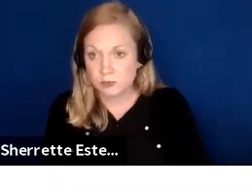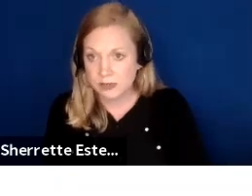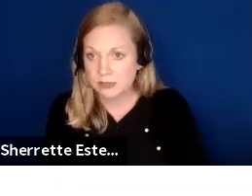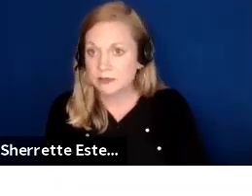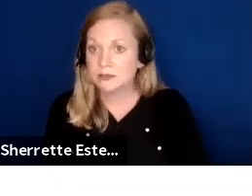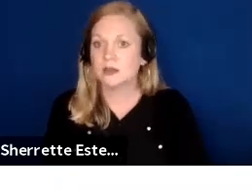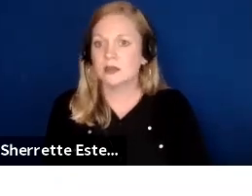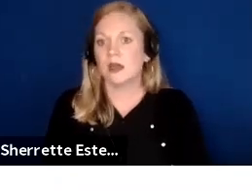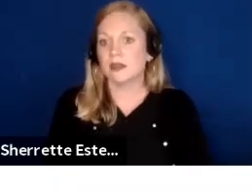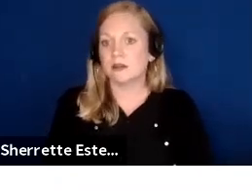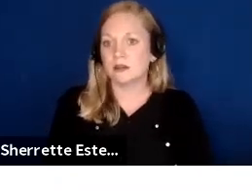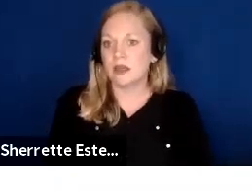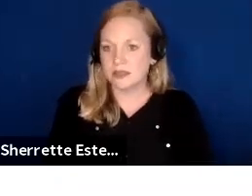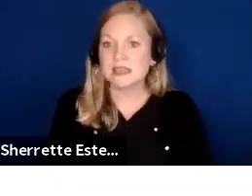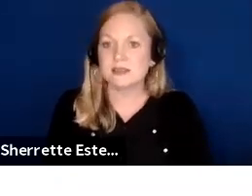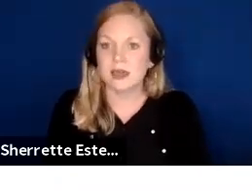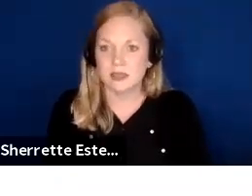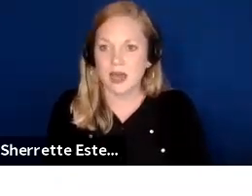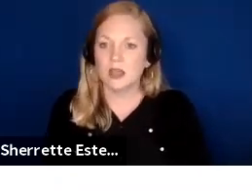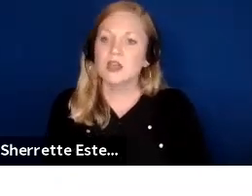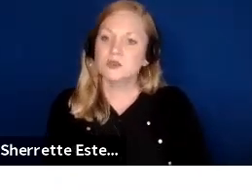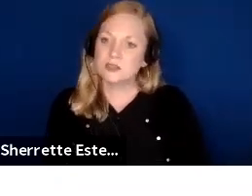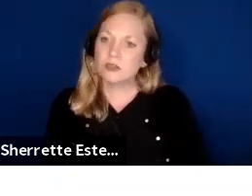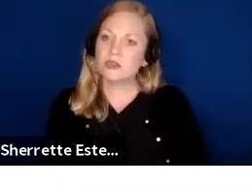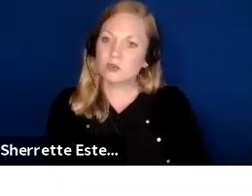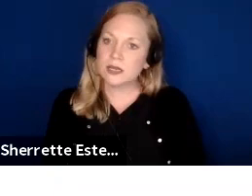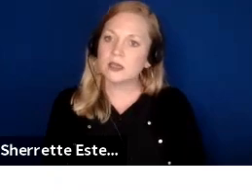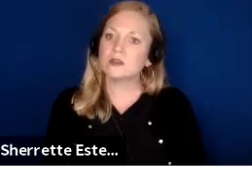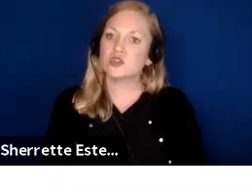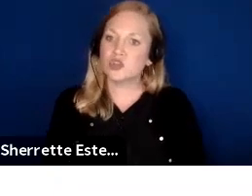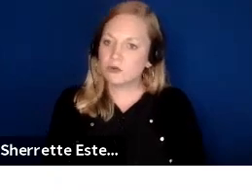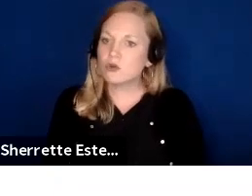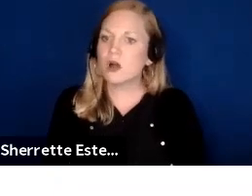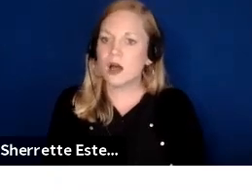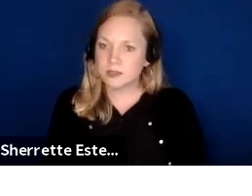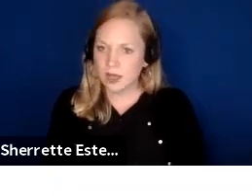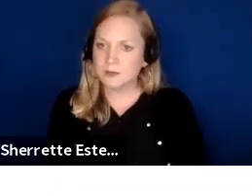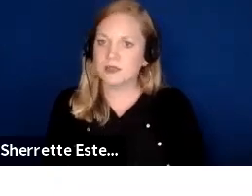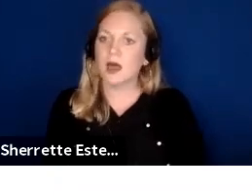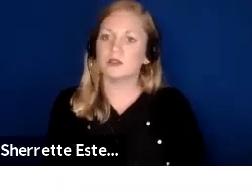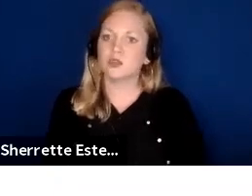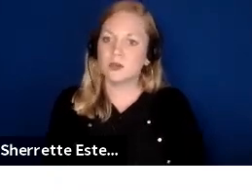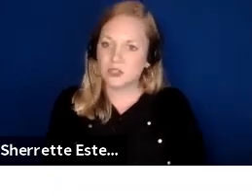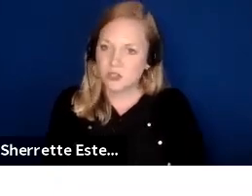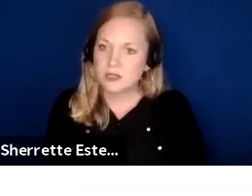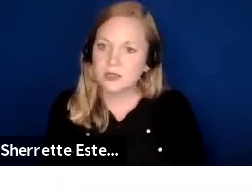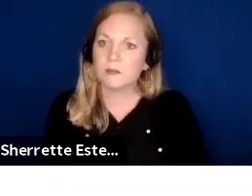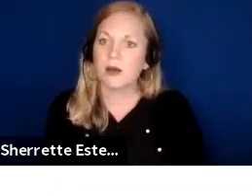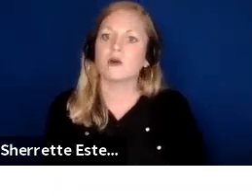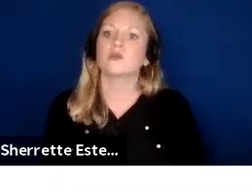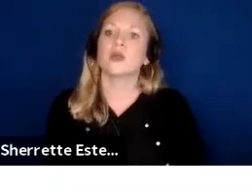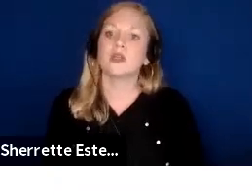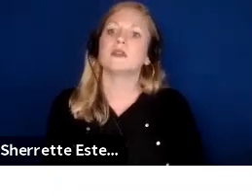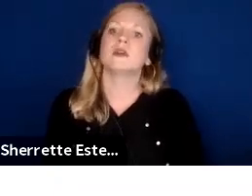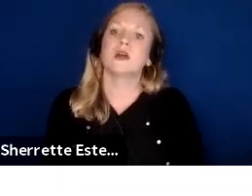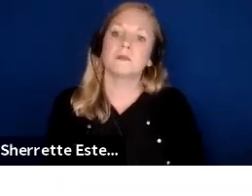social spaces, and things like that. So these are the three general concepts that you can start to think